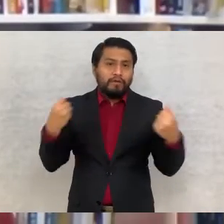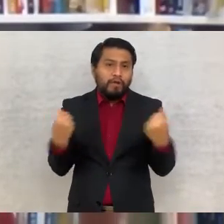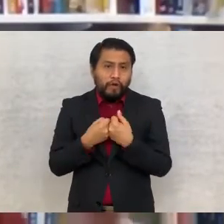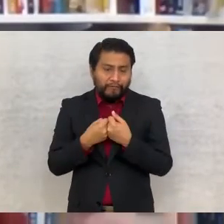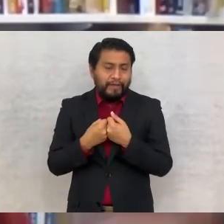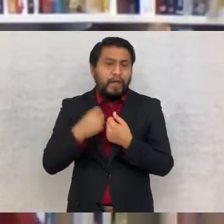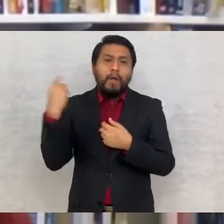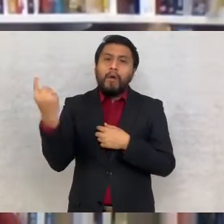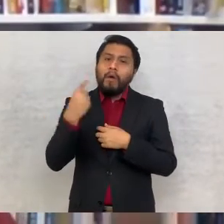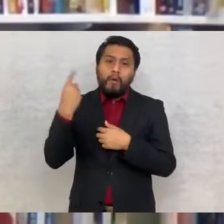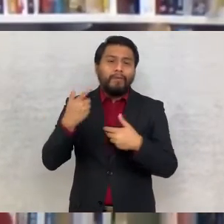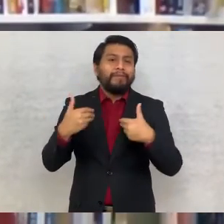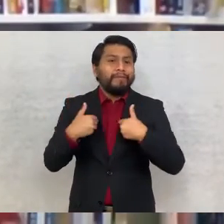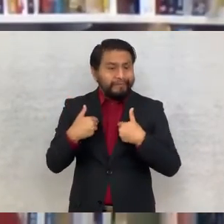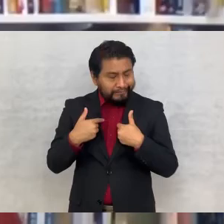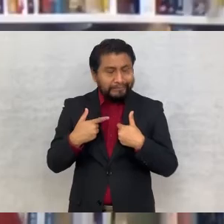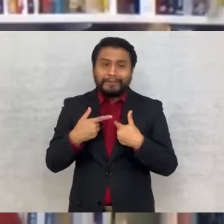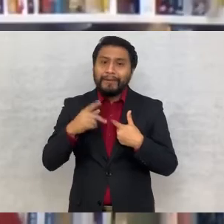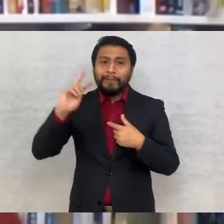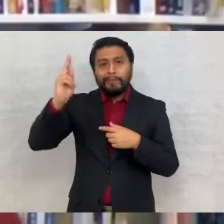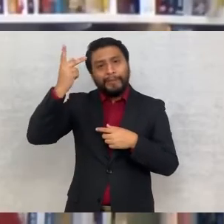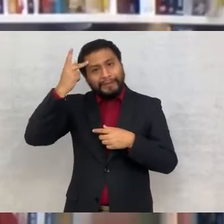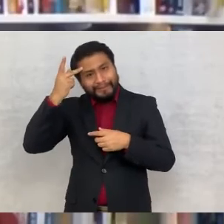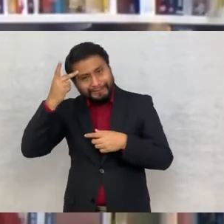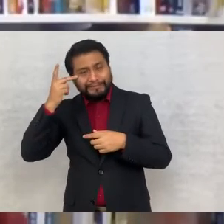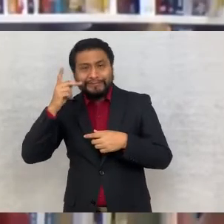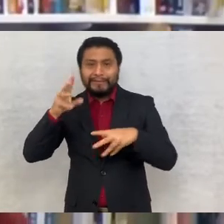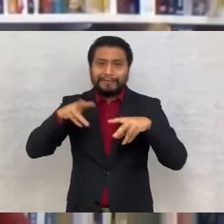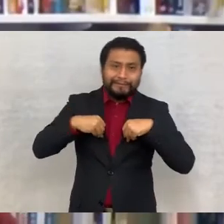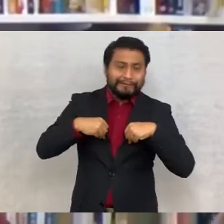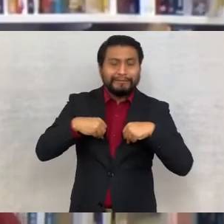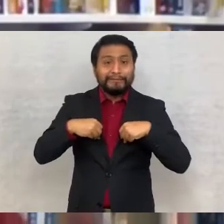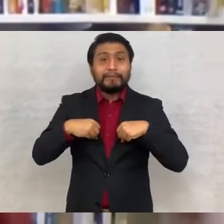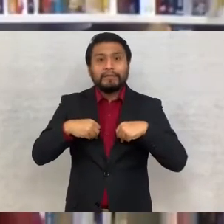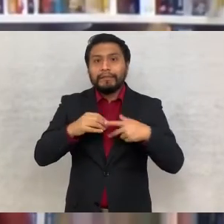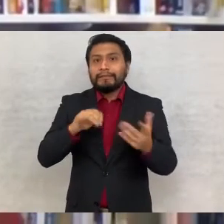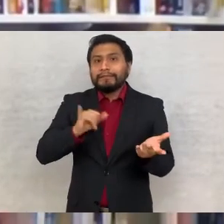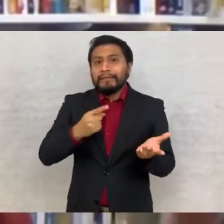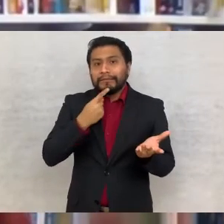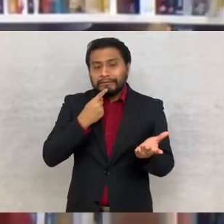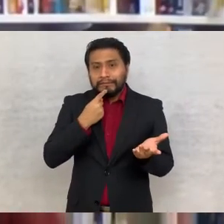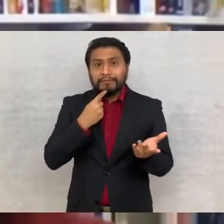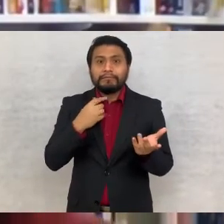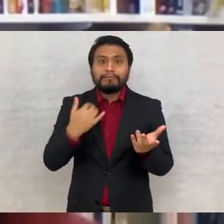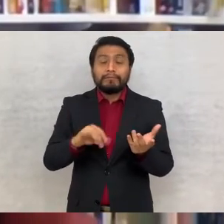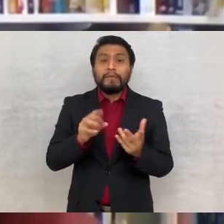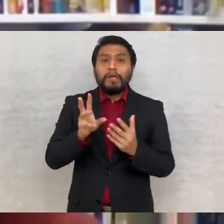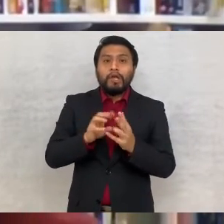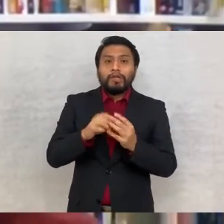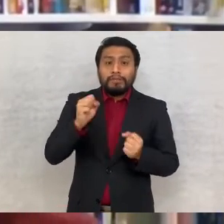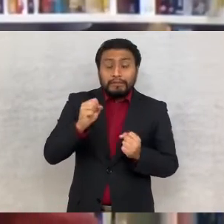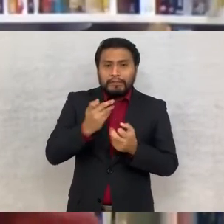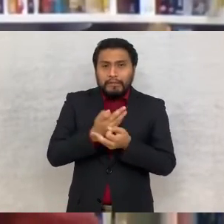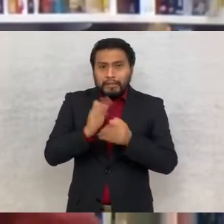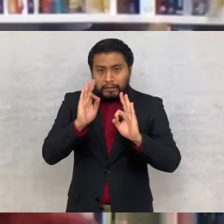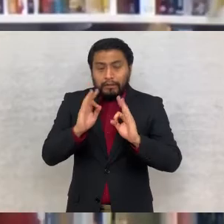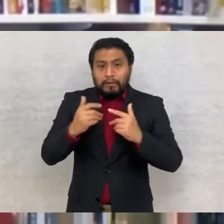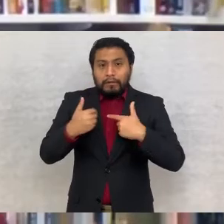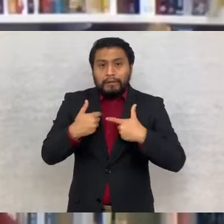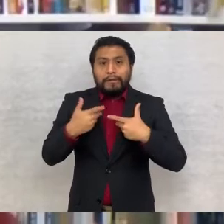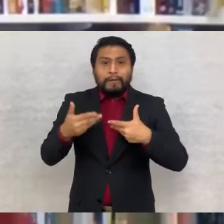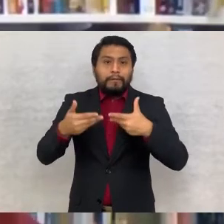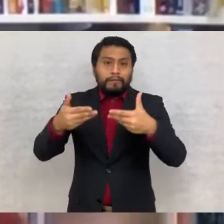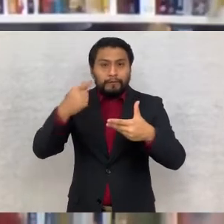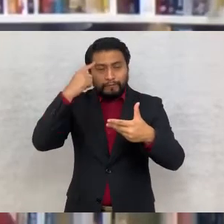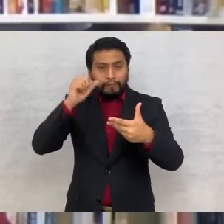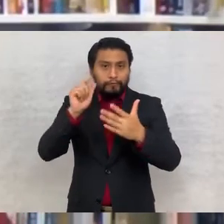social conflict, which is always prone to overstepping the bounds of political legitimacy. That is to say, super-constitutional